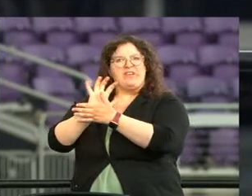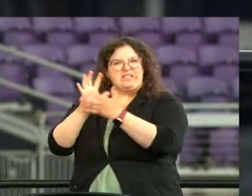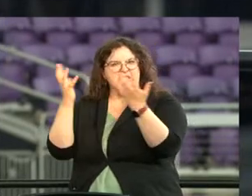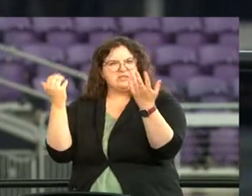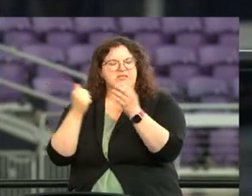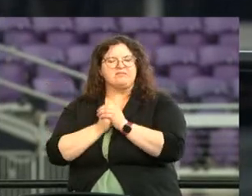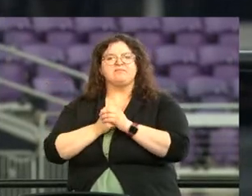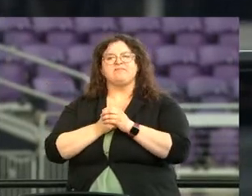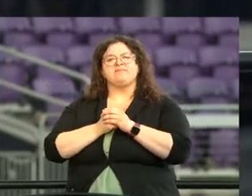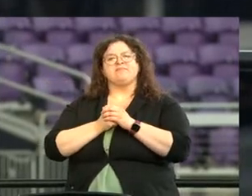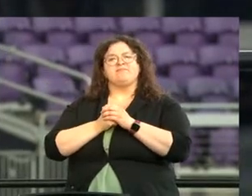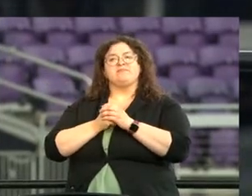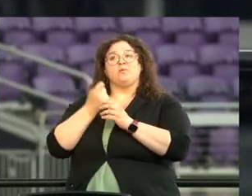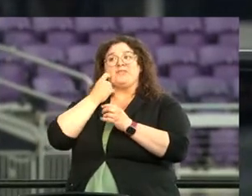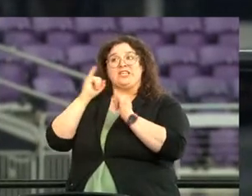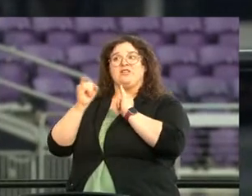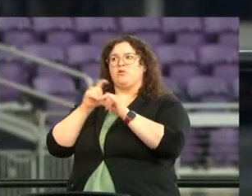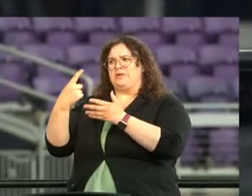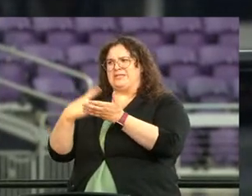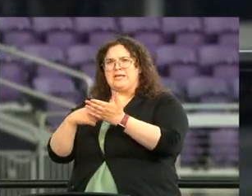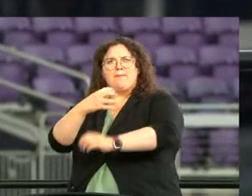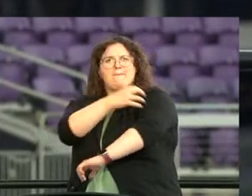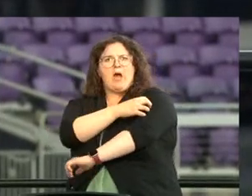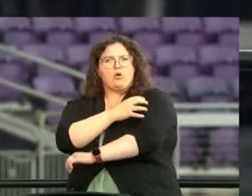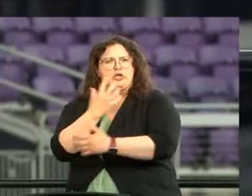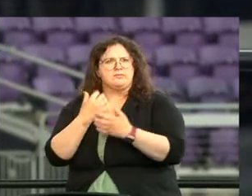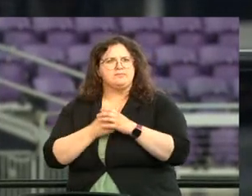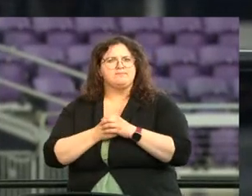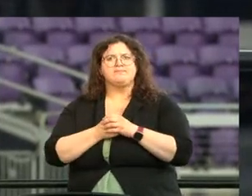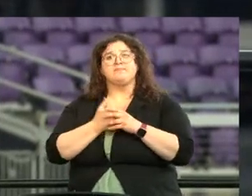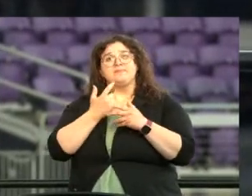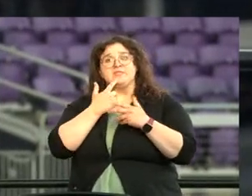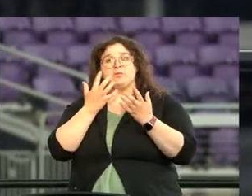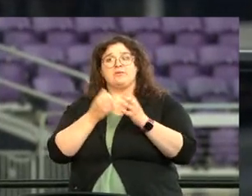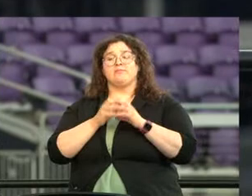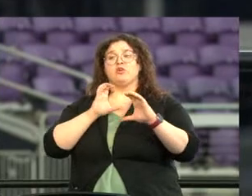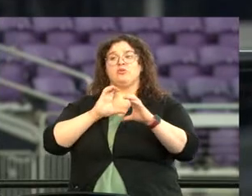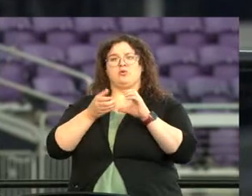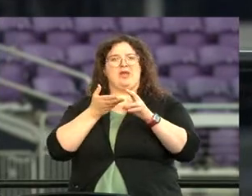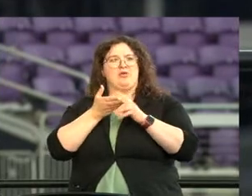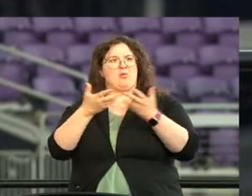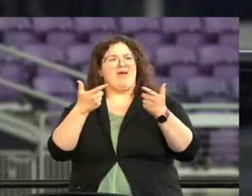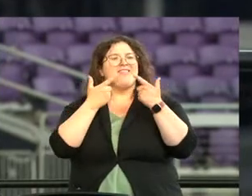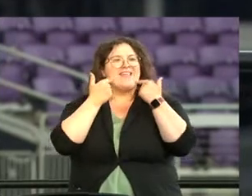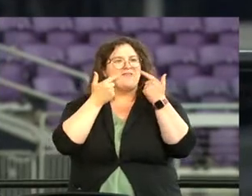a recent interview talked about this power, the ability to communicate through laughter.